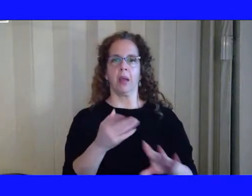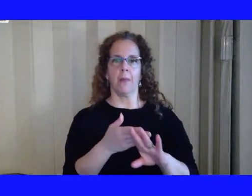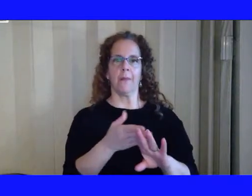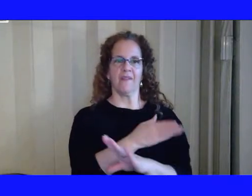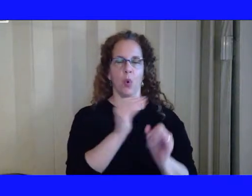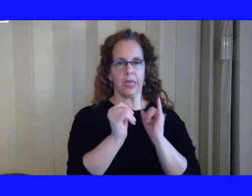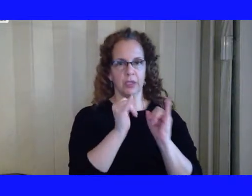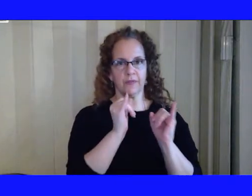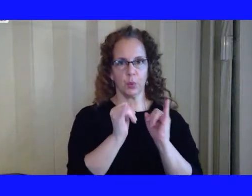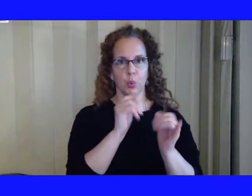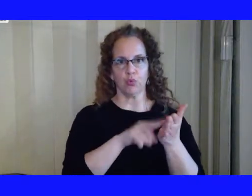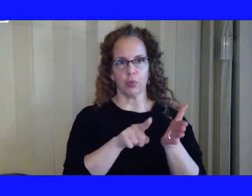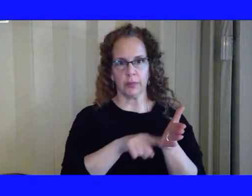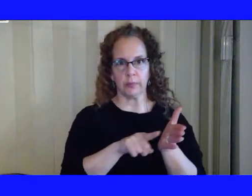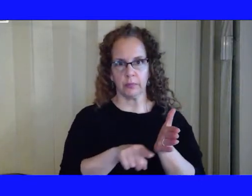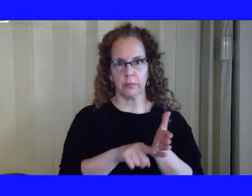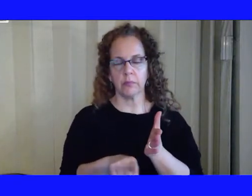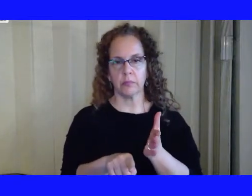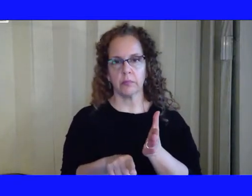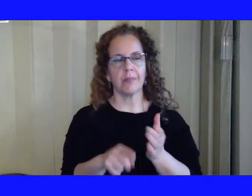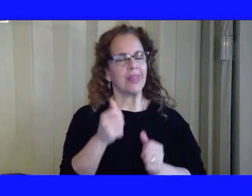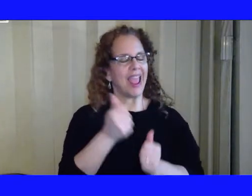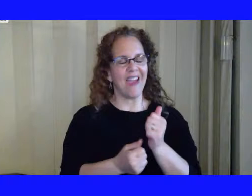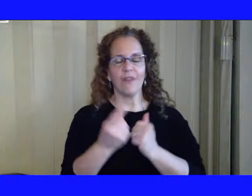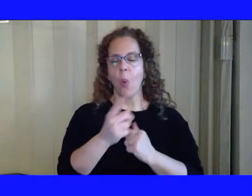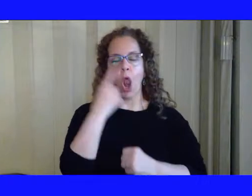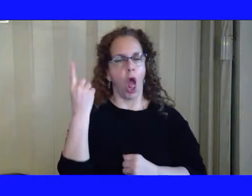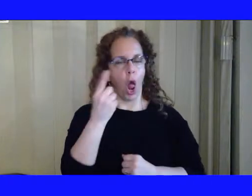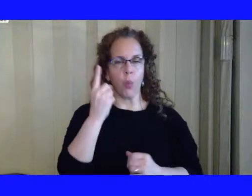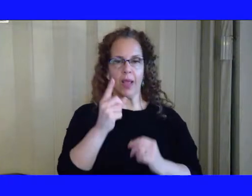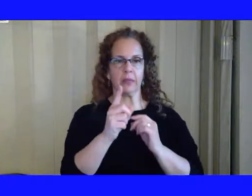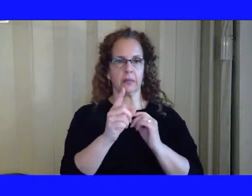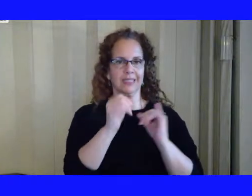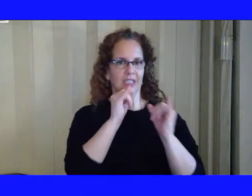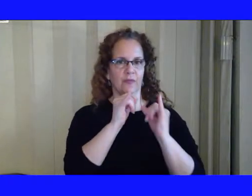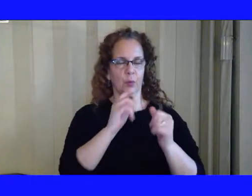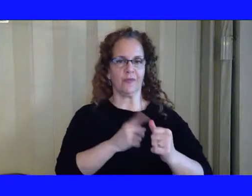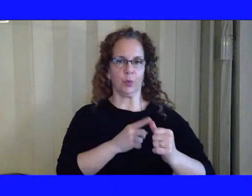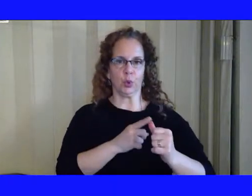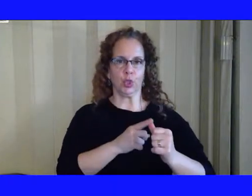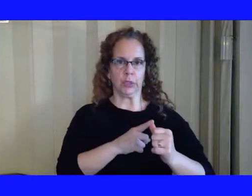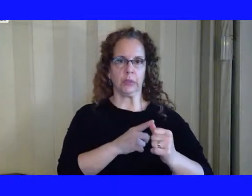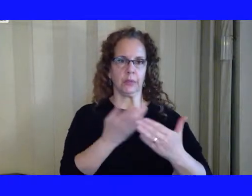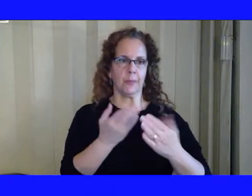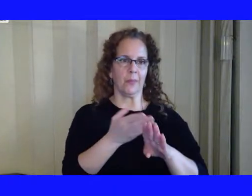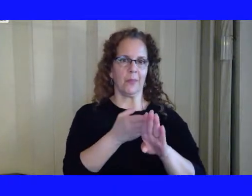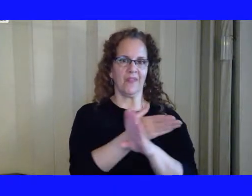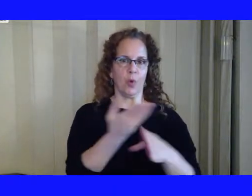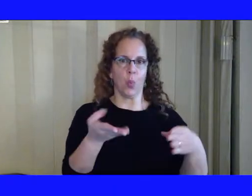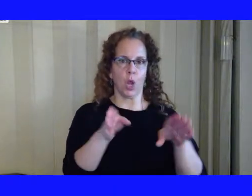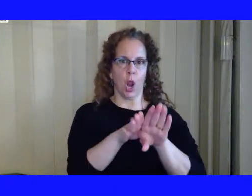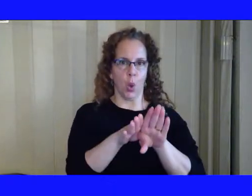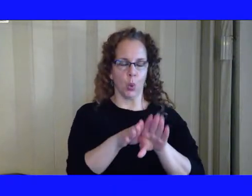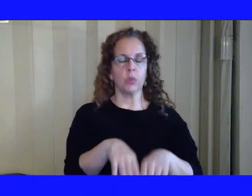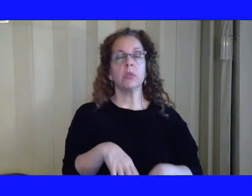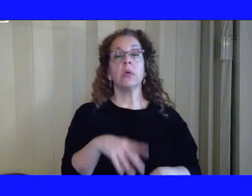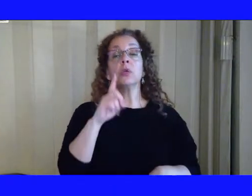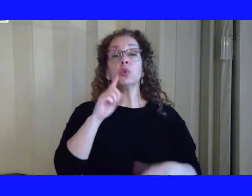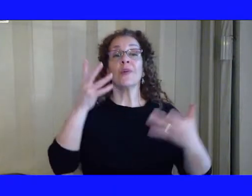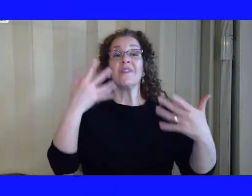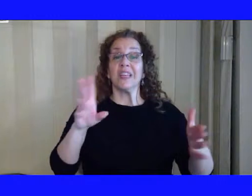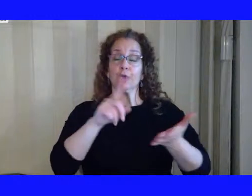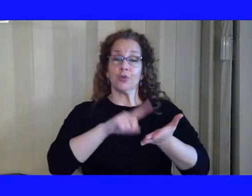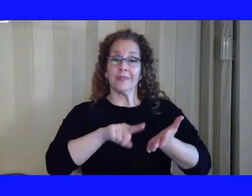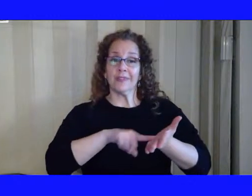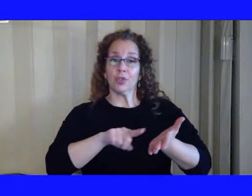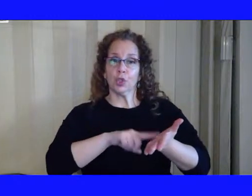And Blanche, would that cover the reasonable accommodation request as well? Because I see there's quite, I think on the prior page maybe,